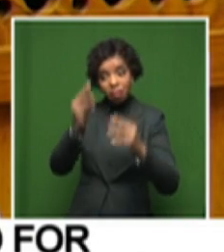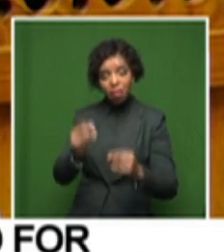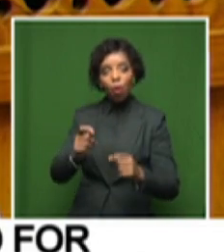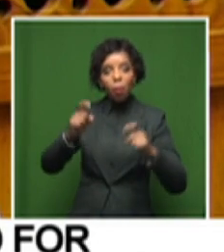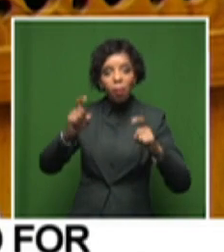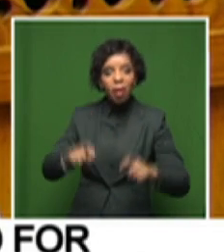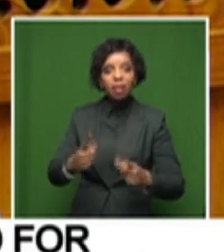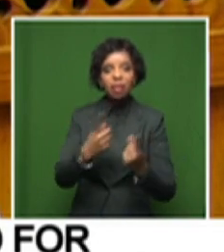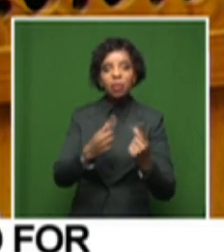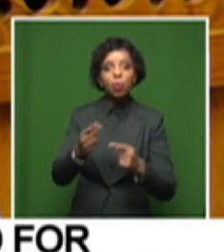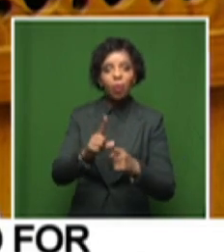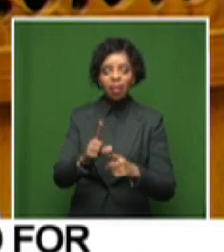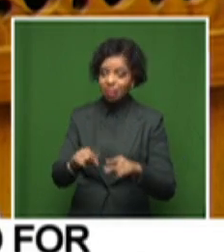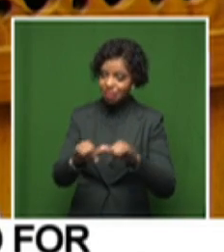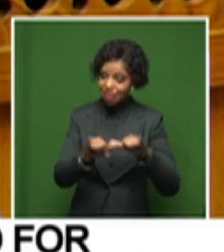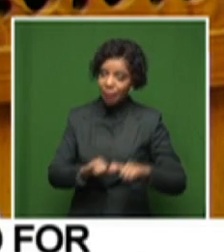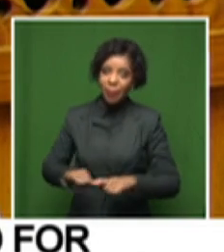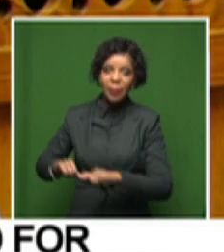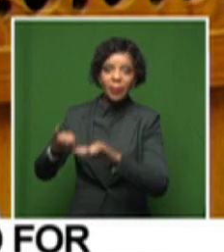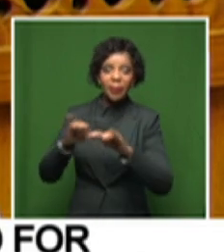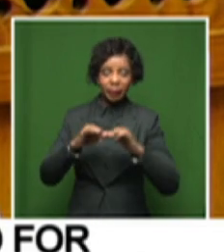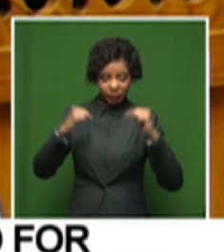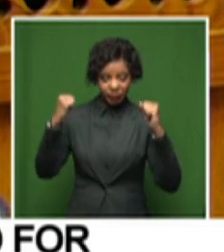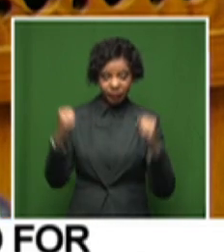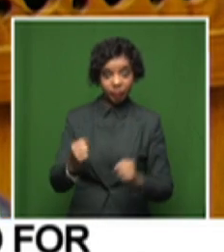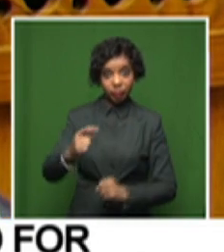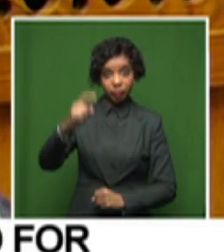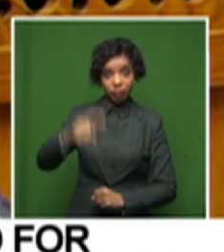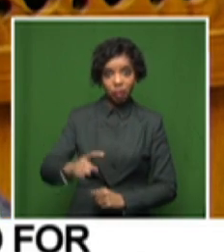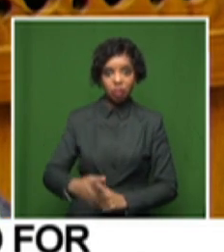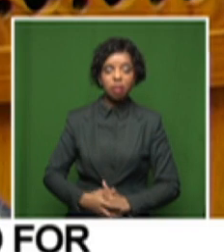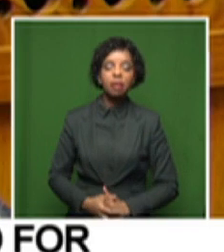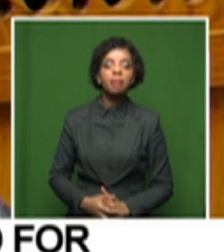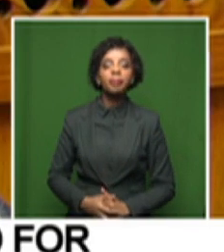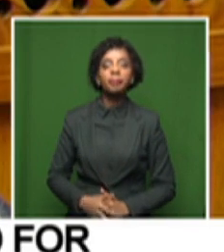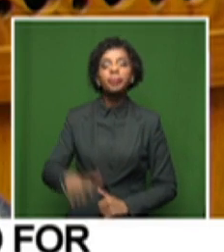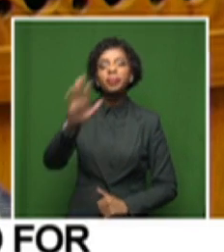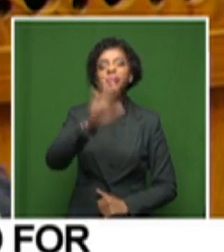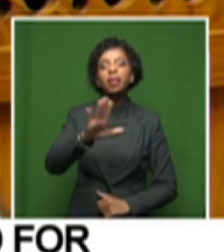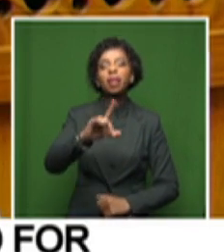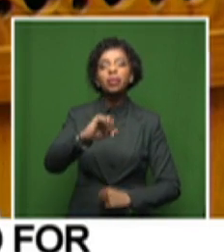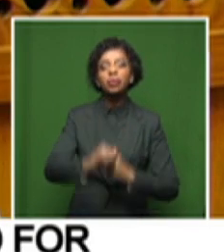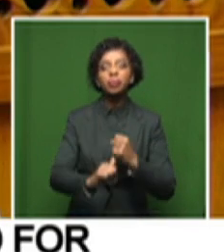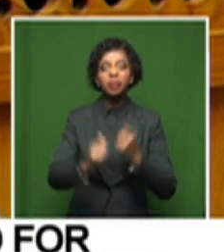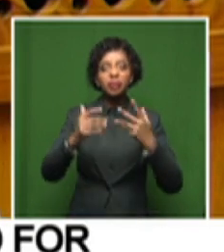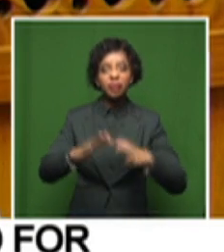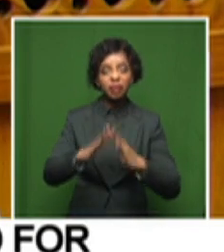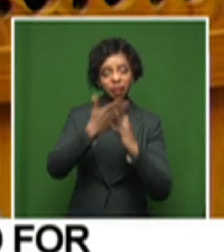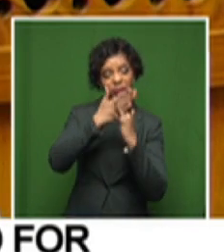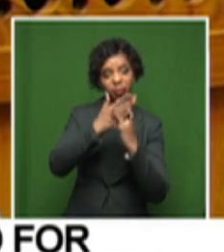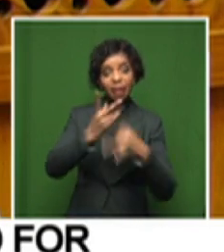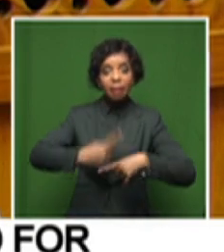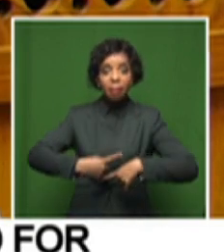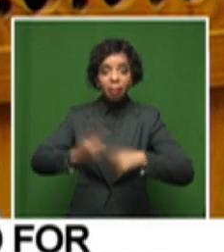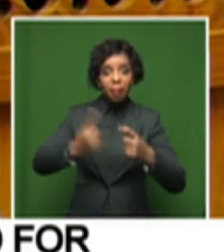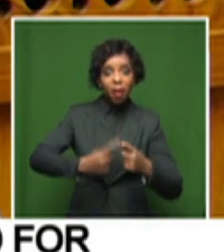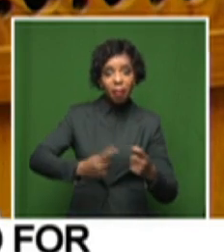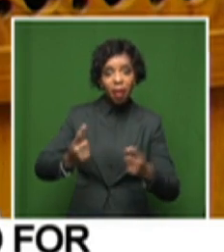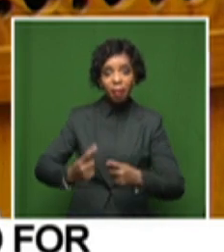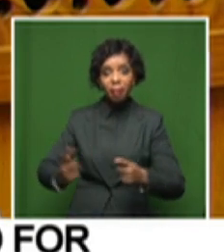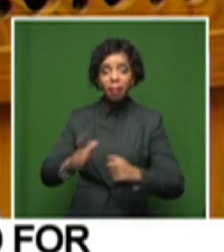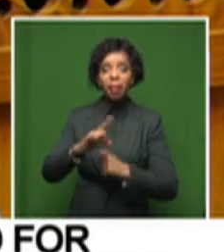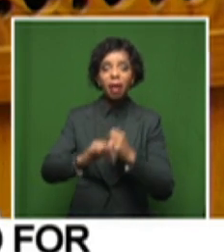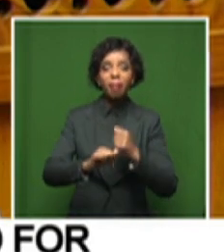face the same way. In June, we published the medium-term spending plans and long-term debt